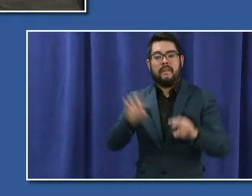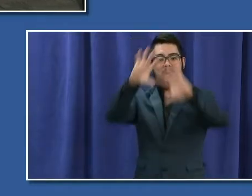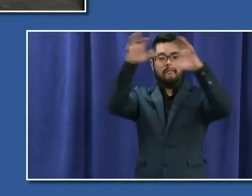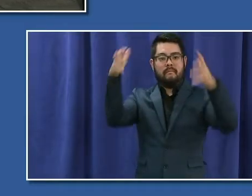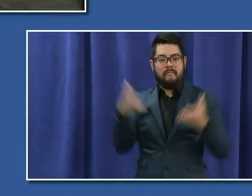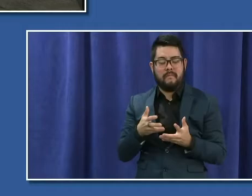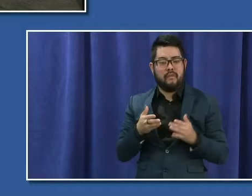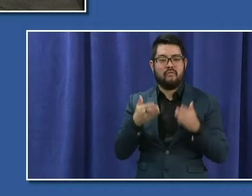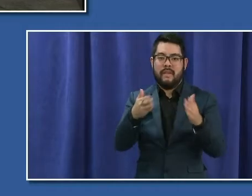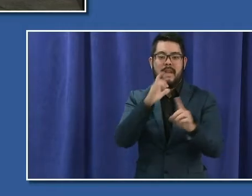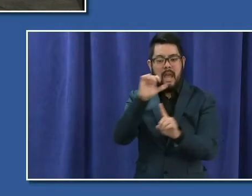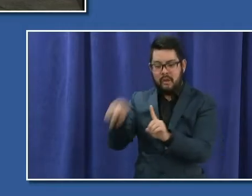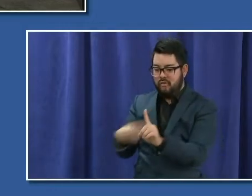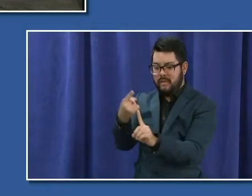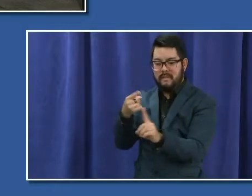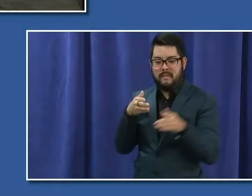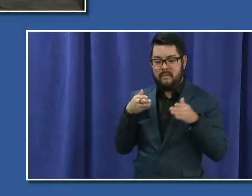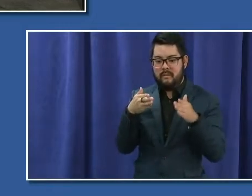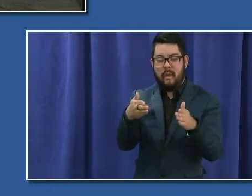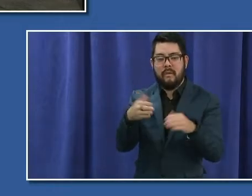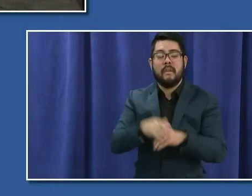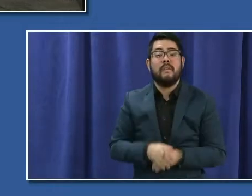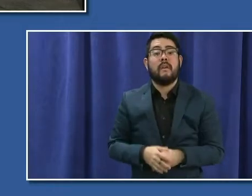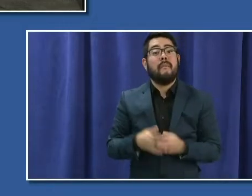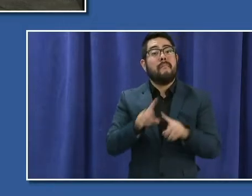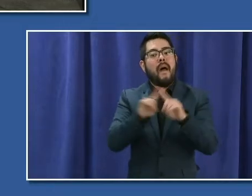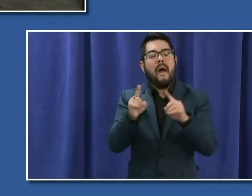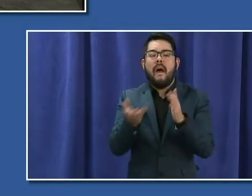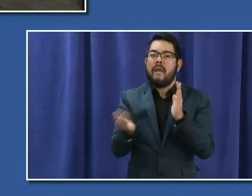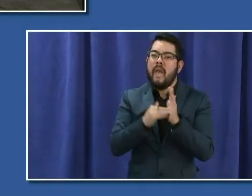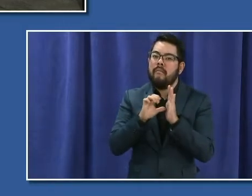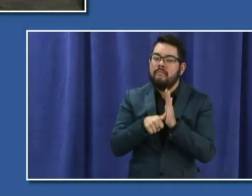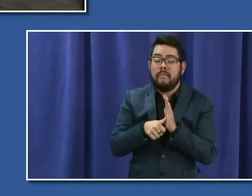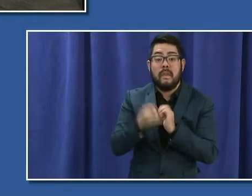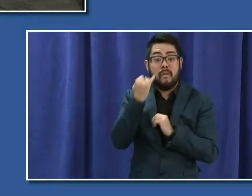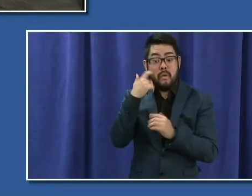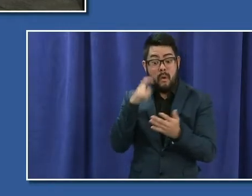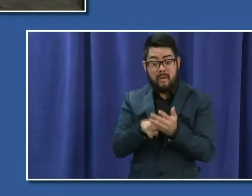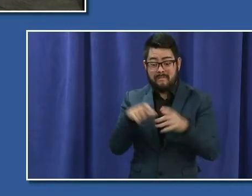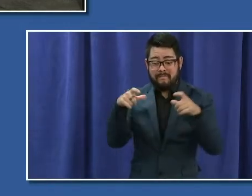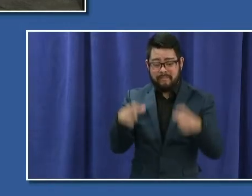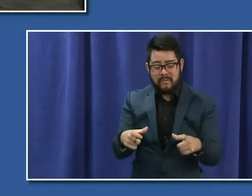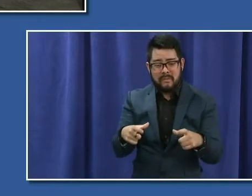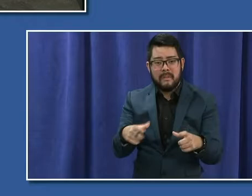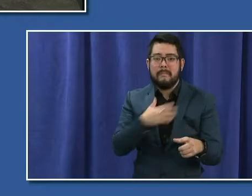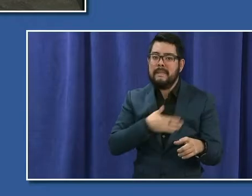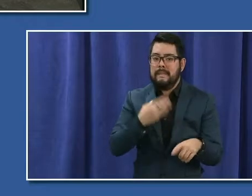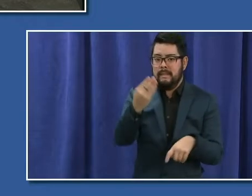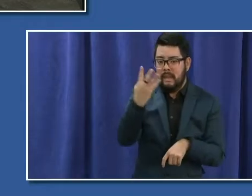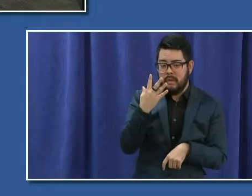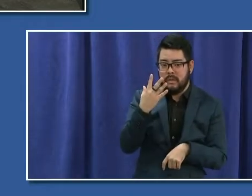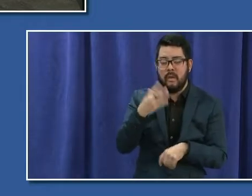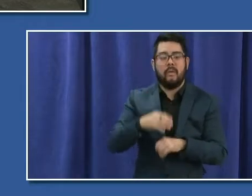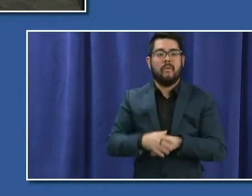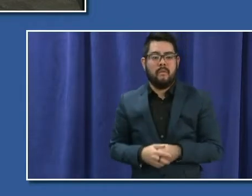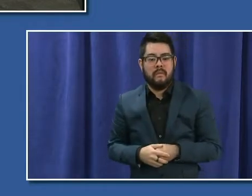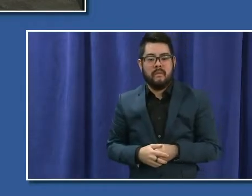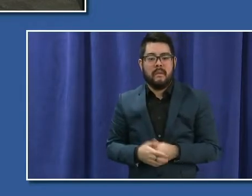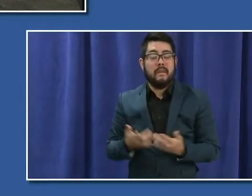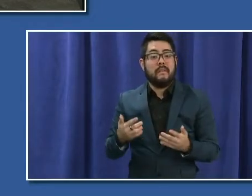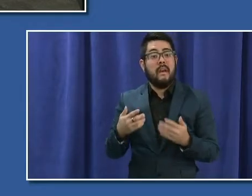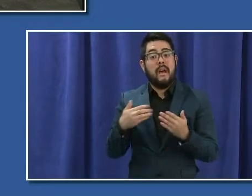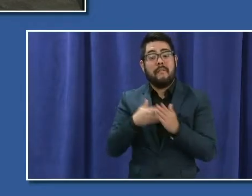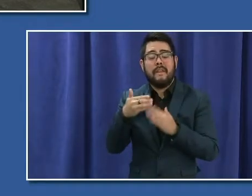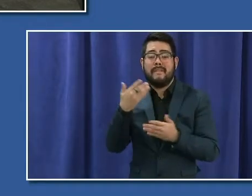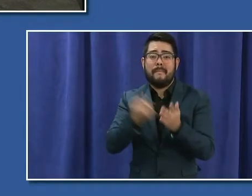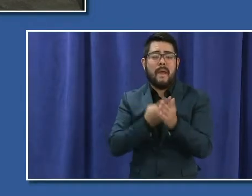know, I'm repeating myself here, but it's important when you see those potholes, especially in the bike lane, because they're not as visible necessarily. Call it in, let us know it's